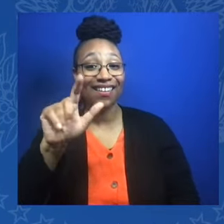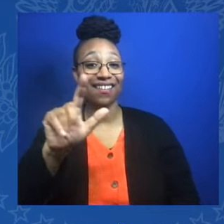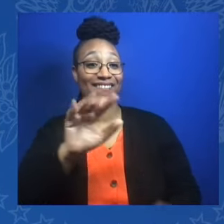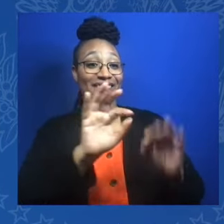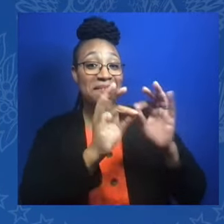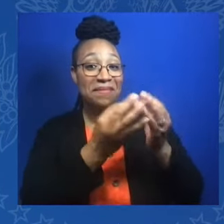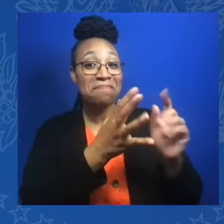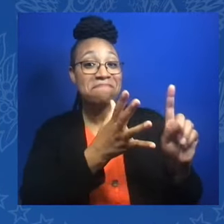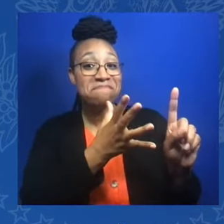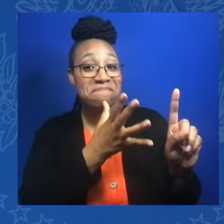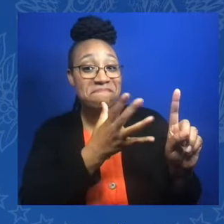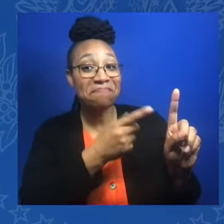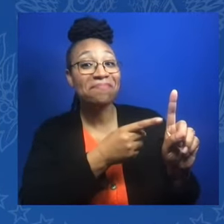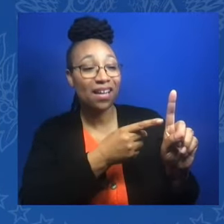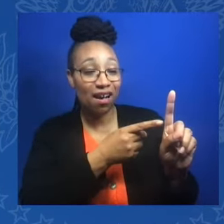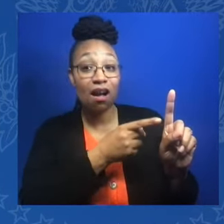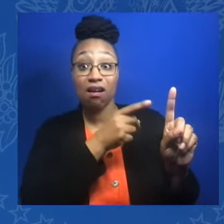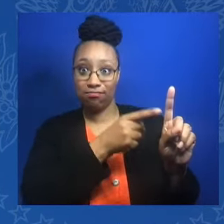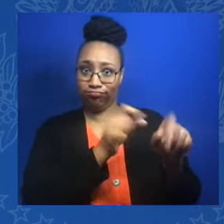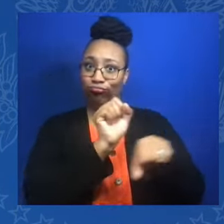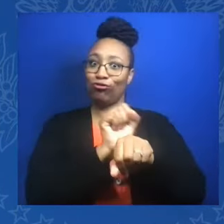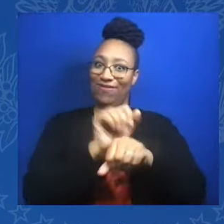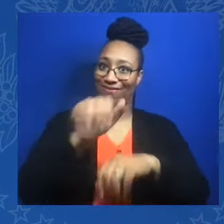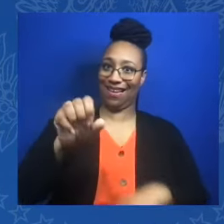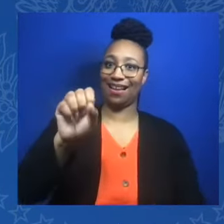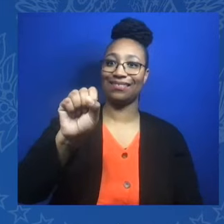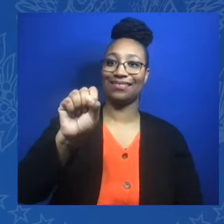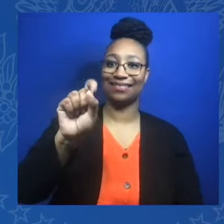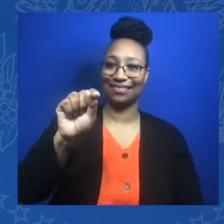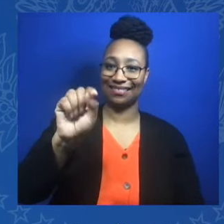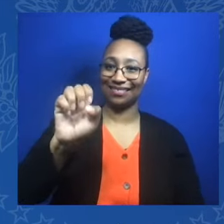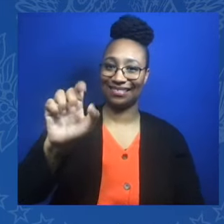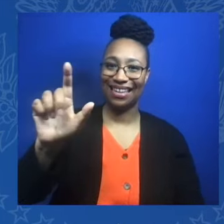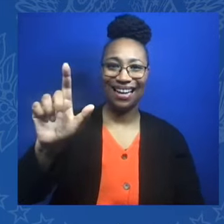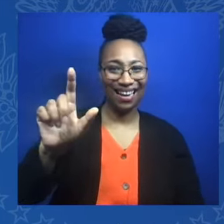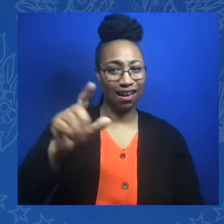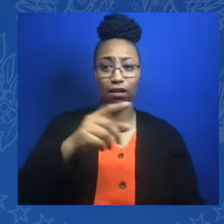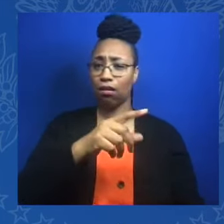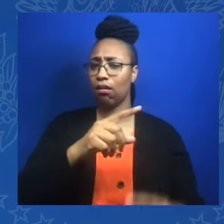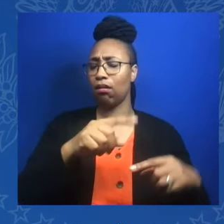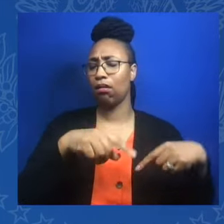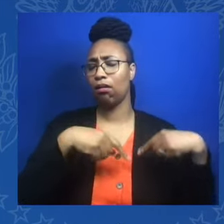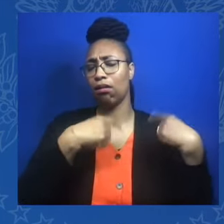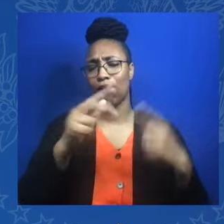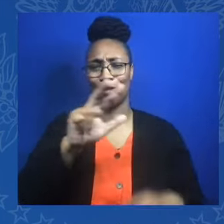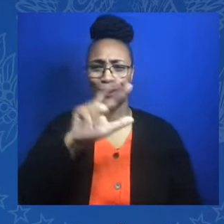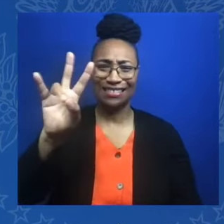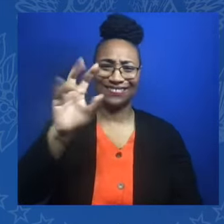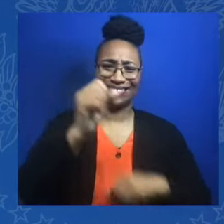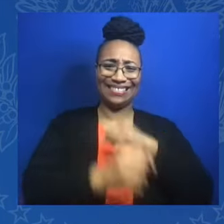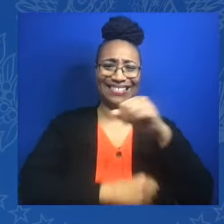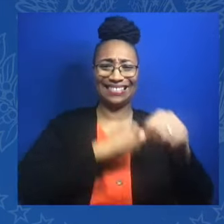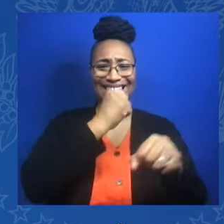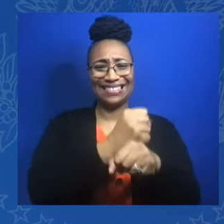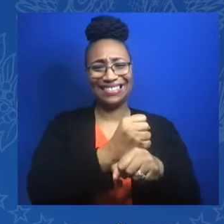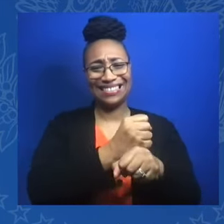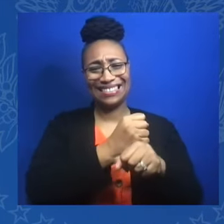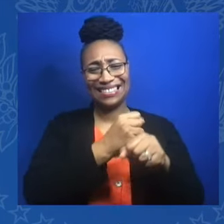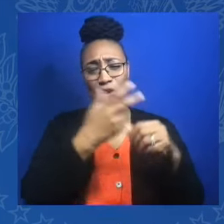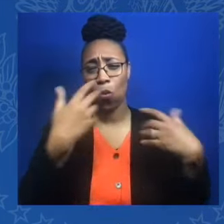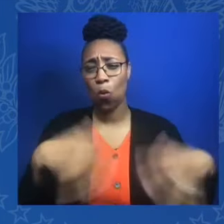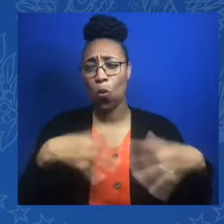for 37 years. Now, with the investments we've made to help DeFasco phase